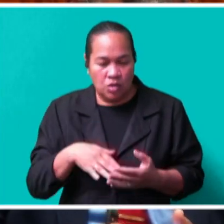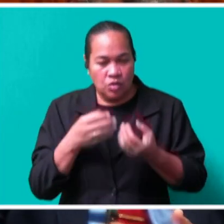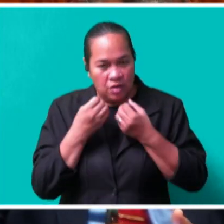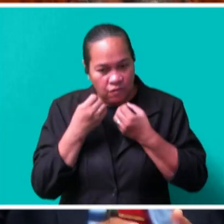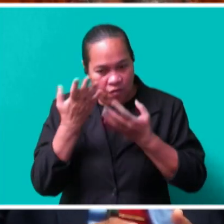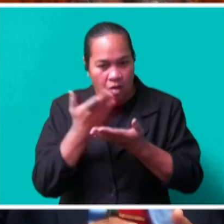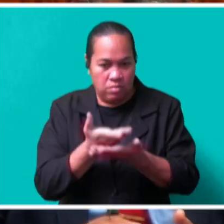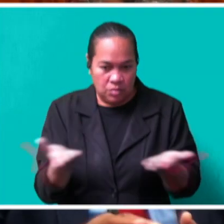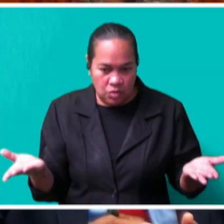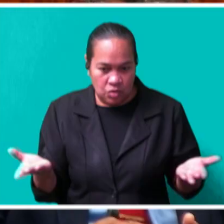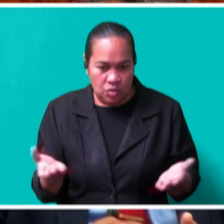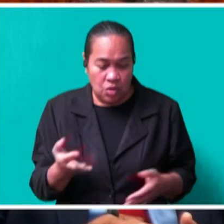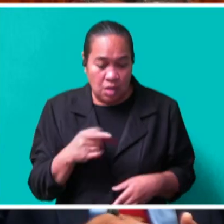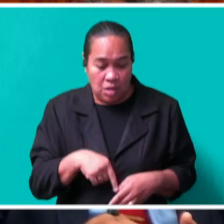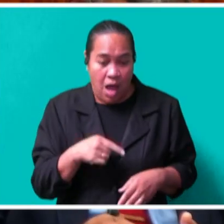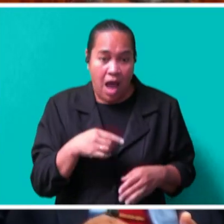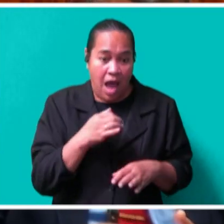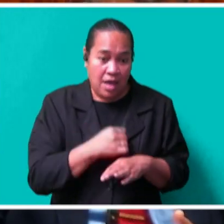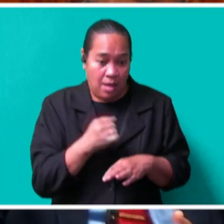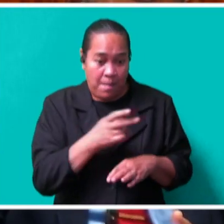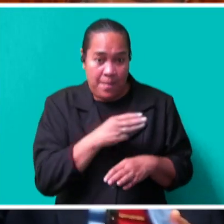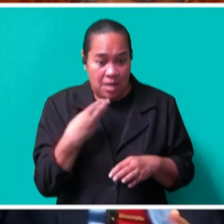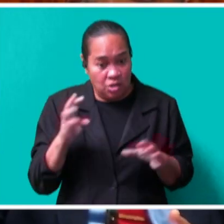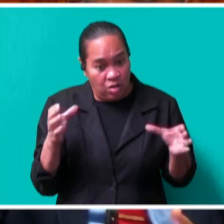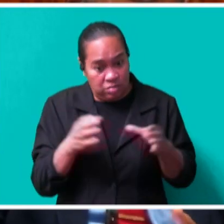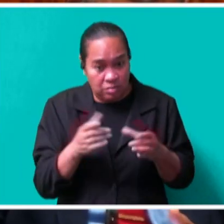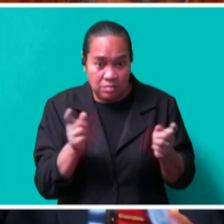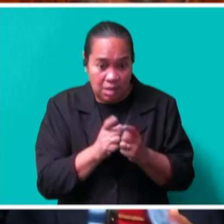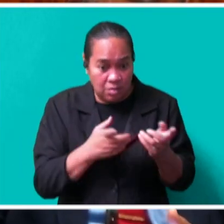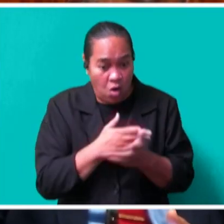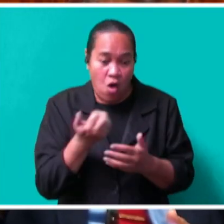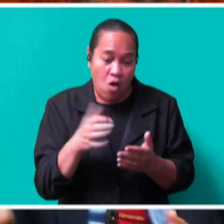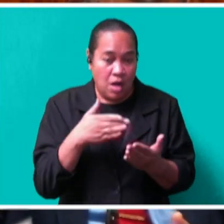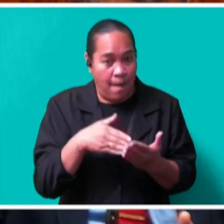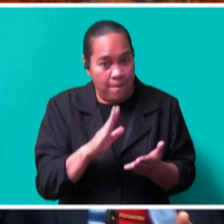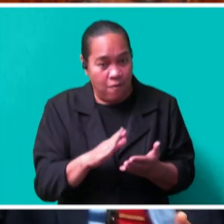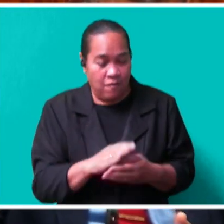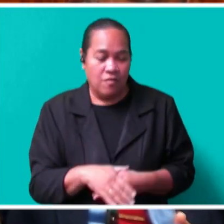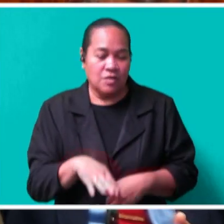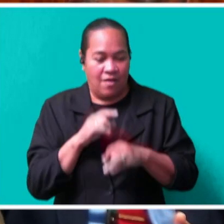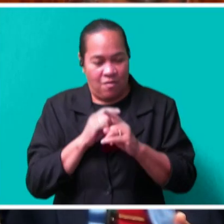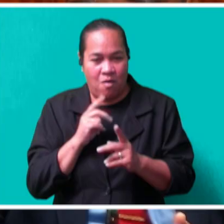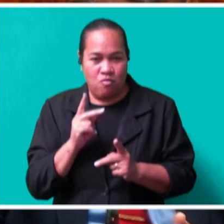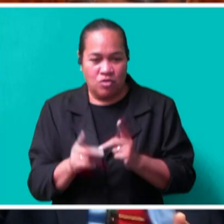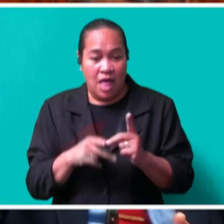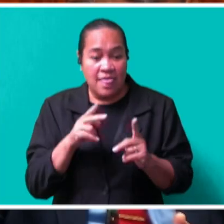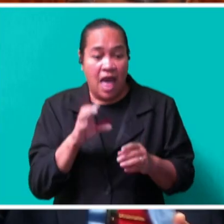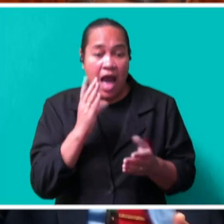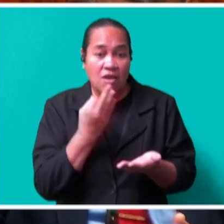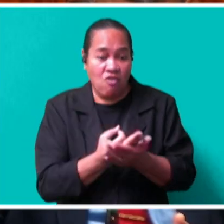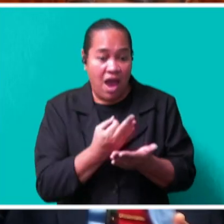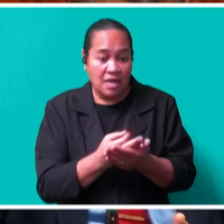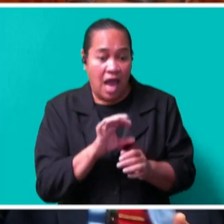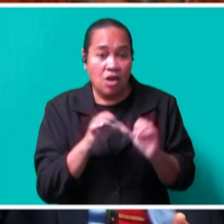that following the Cabinet approval and in accordance with the established procedures, the grant agreement was